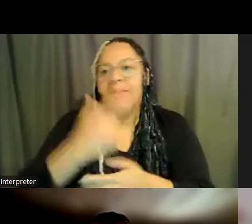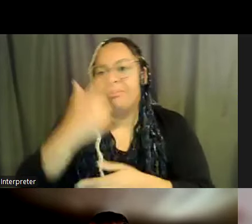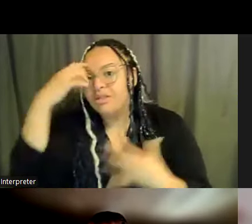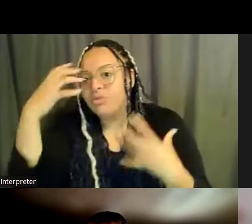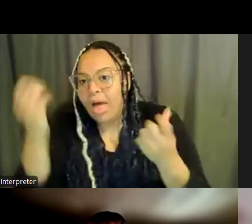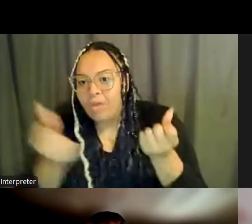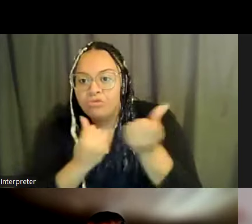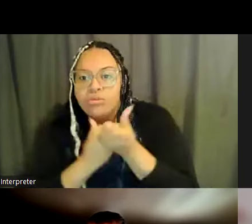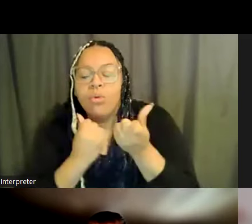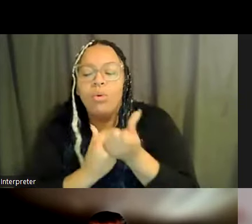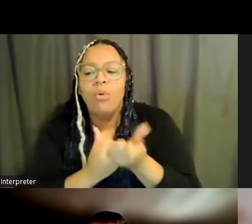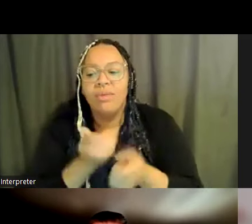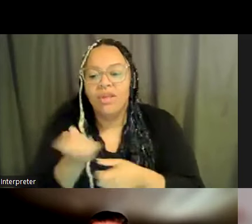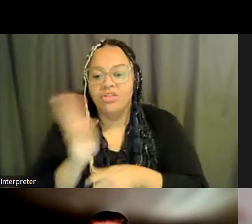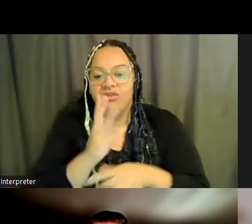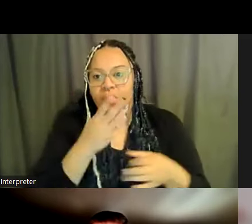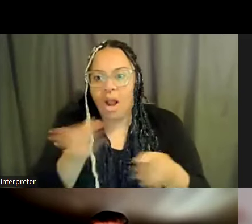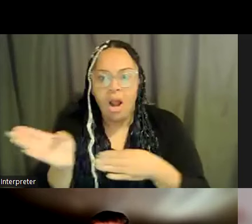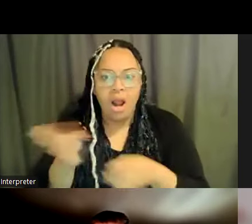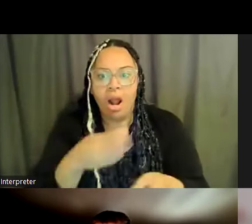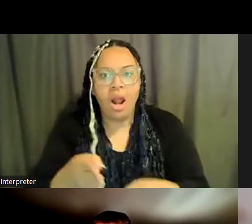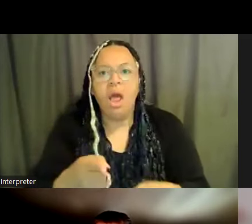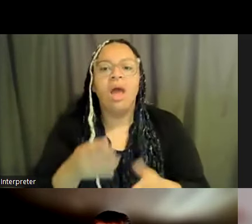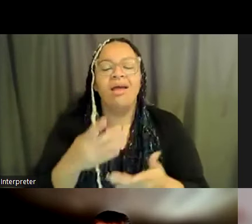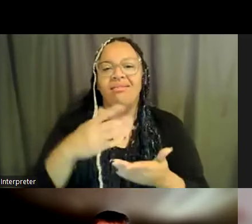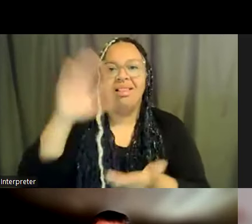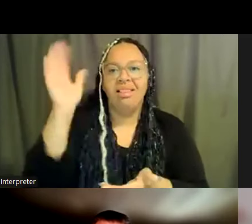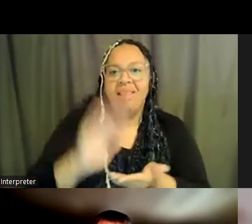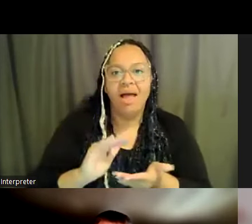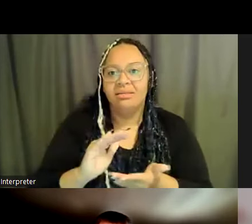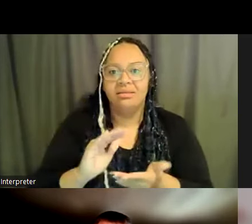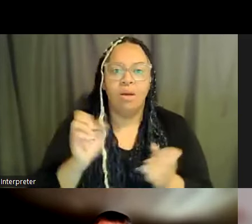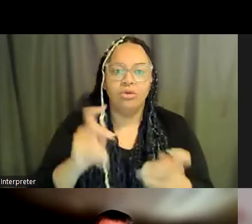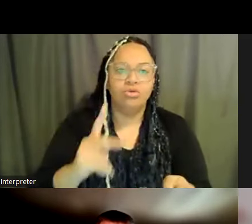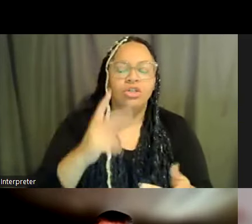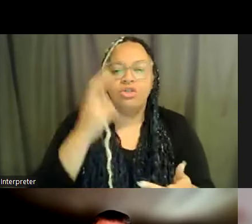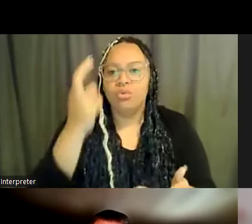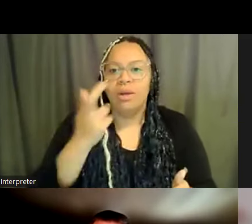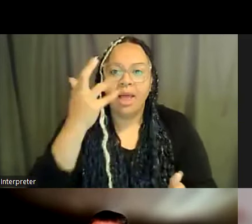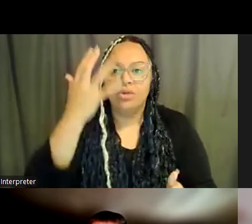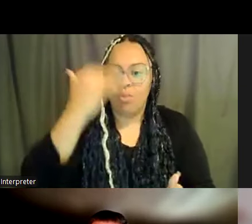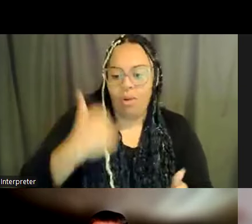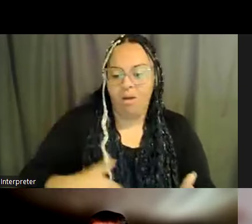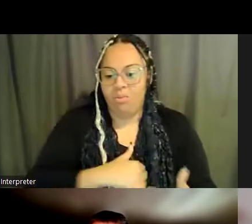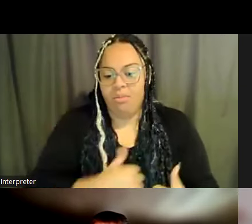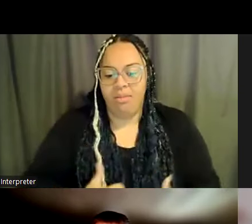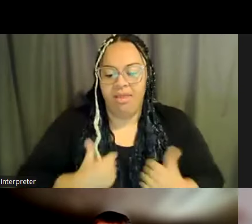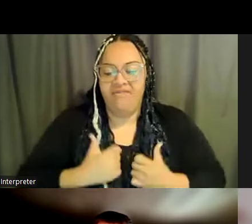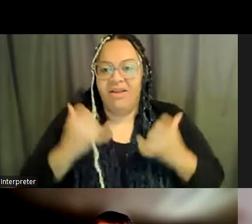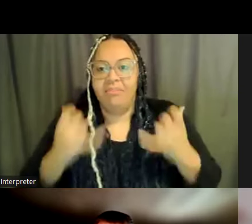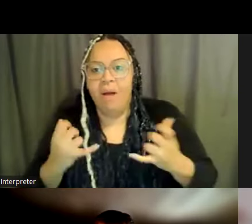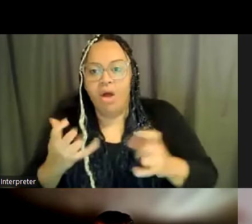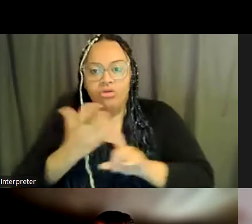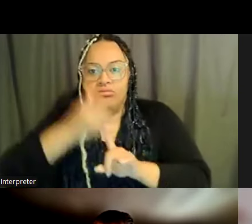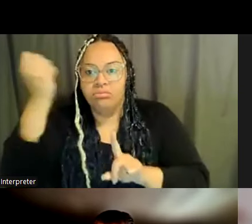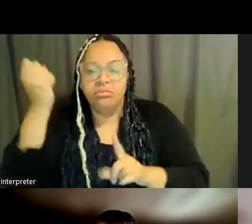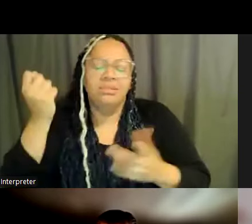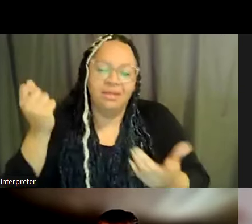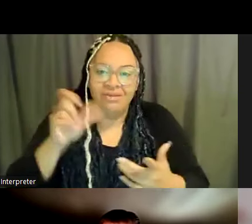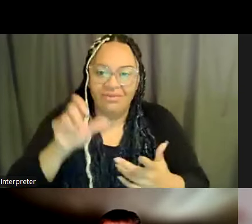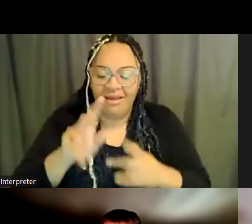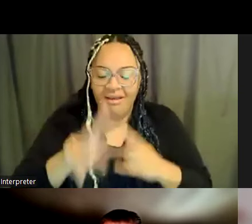few deterrents, fewer reasons for living is a core part of modern suicide prevention. But most